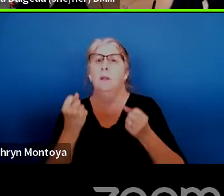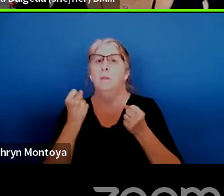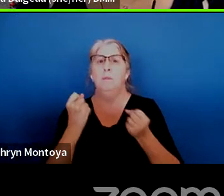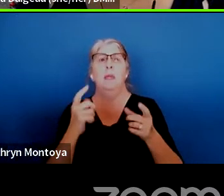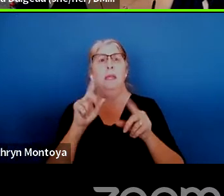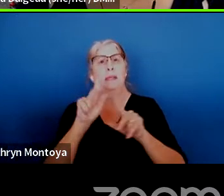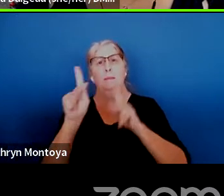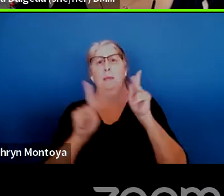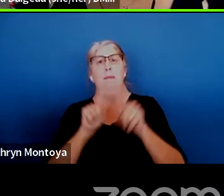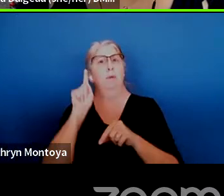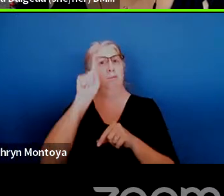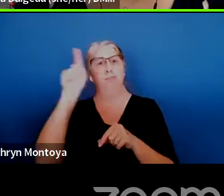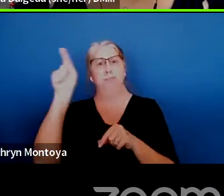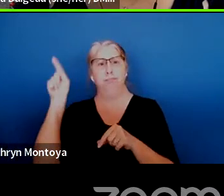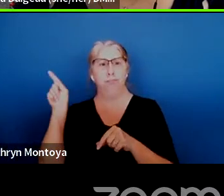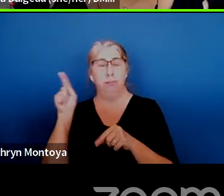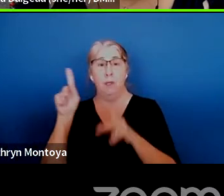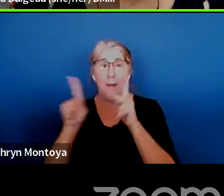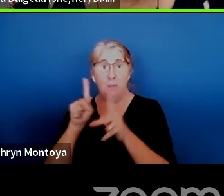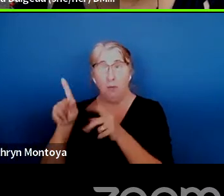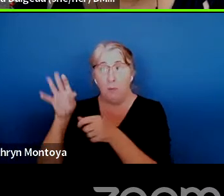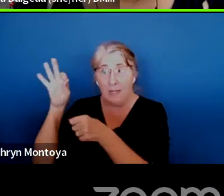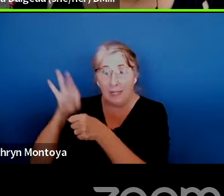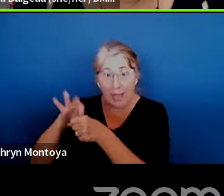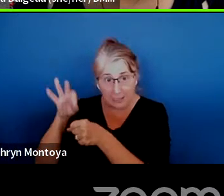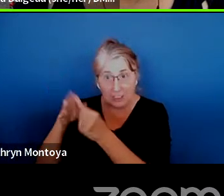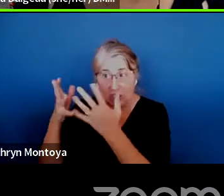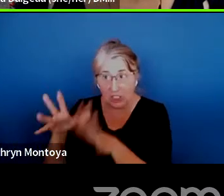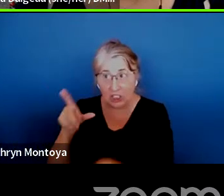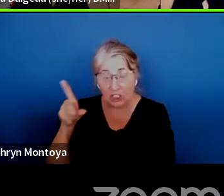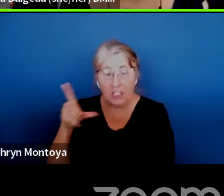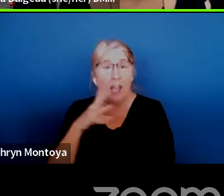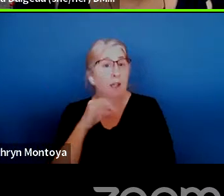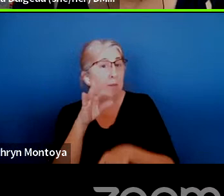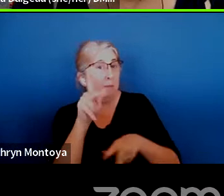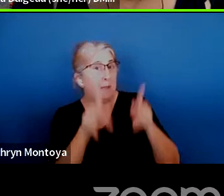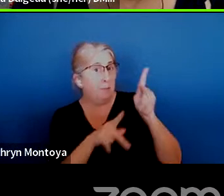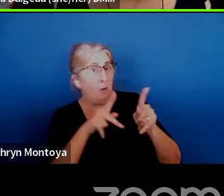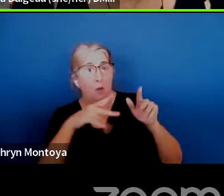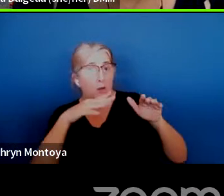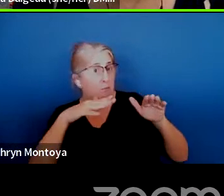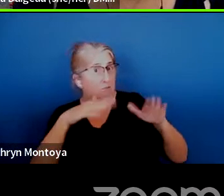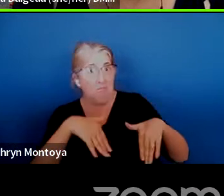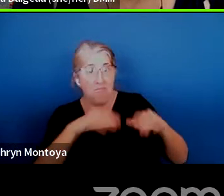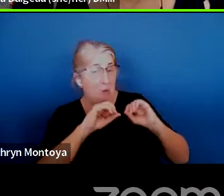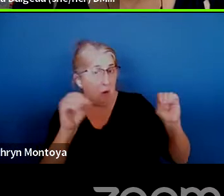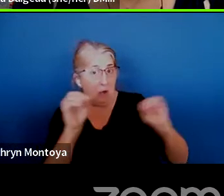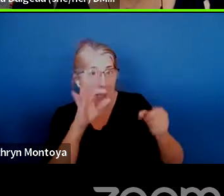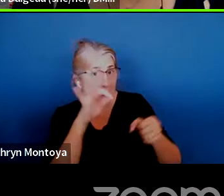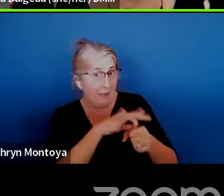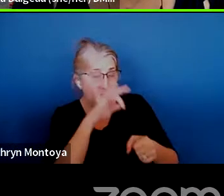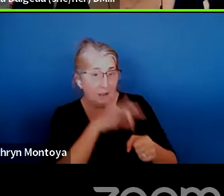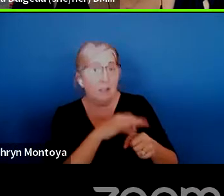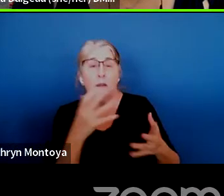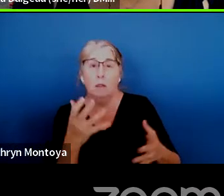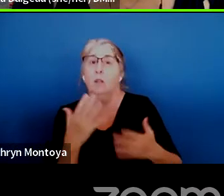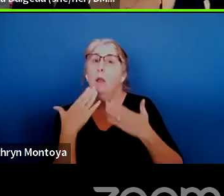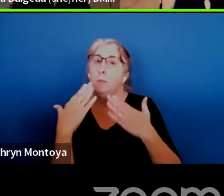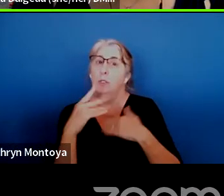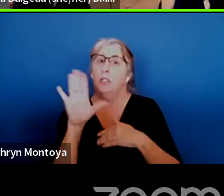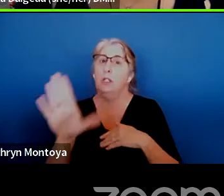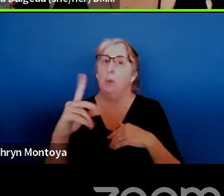people, both elected and non-elected officials. And I appreciate the question. I think